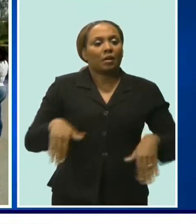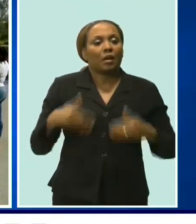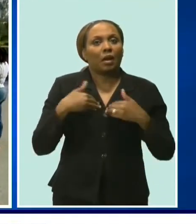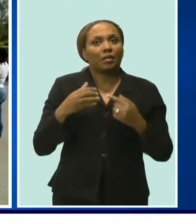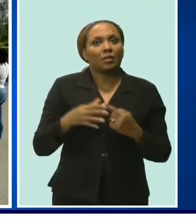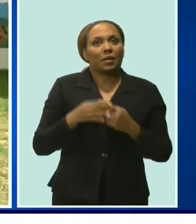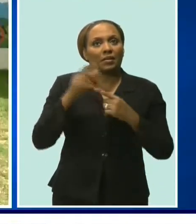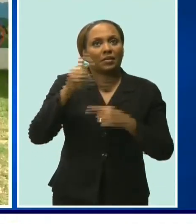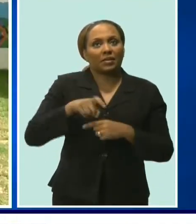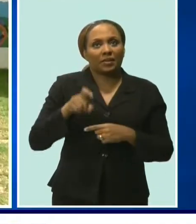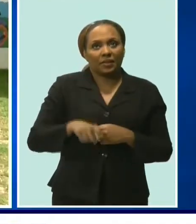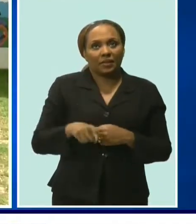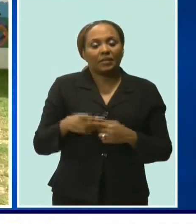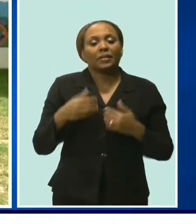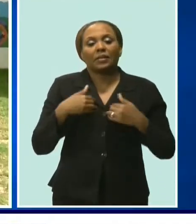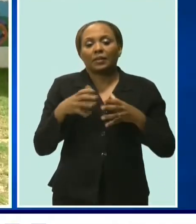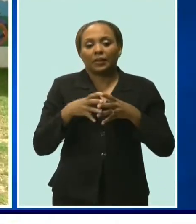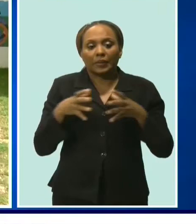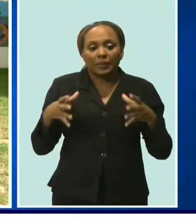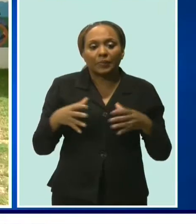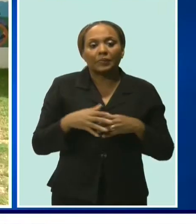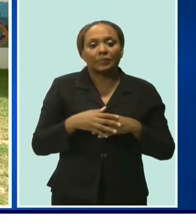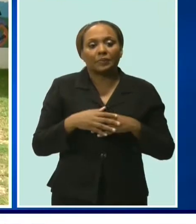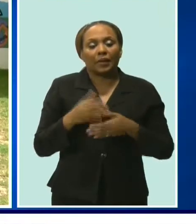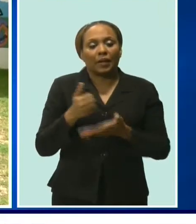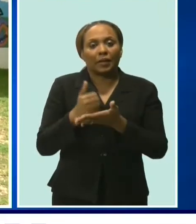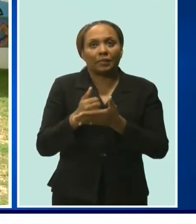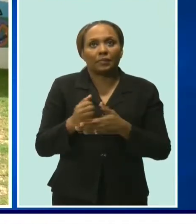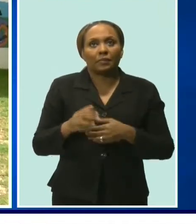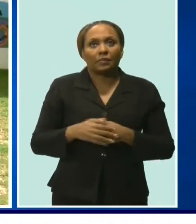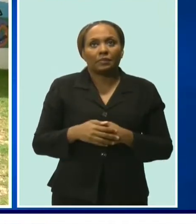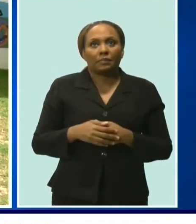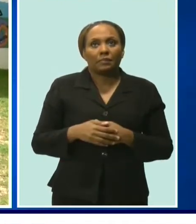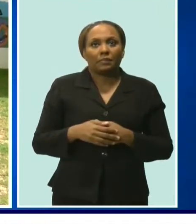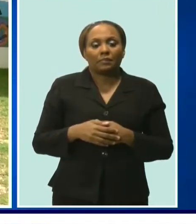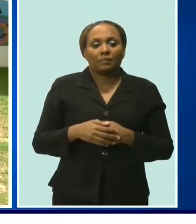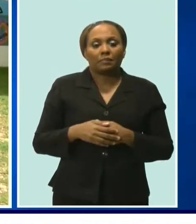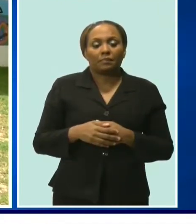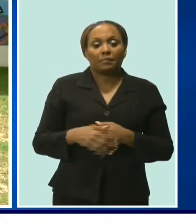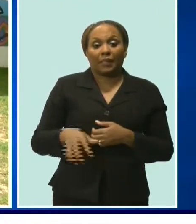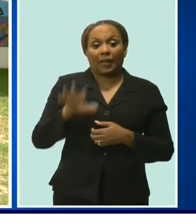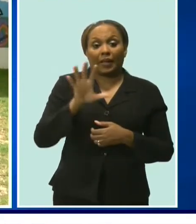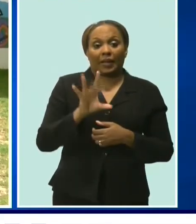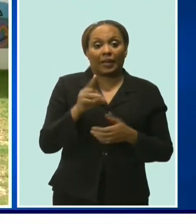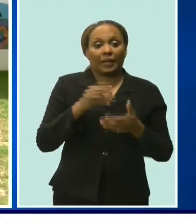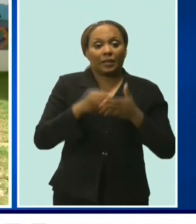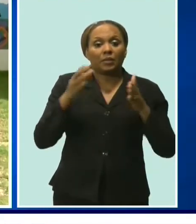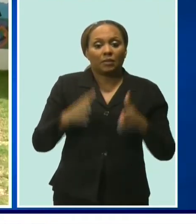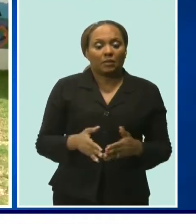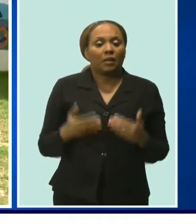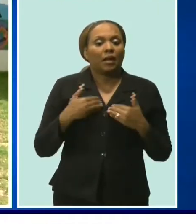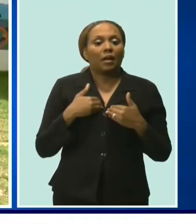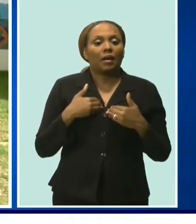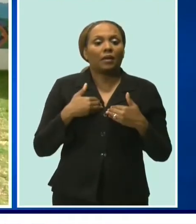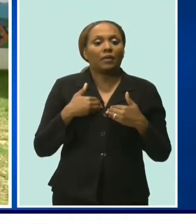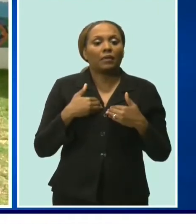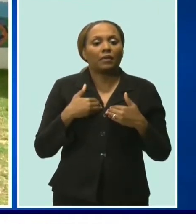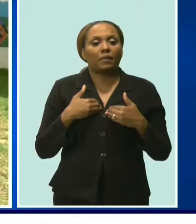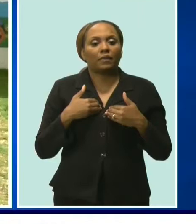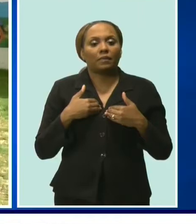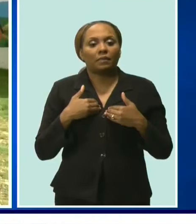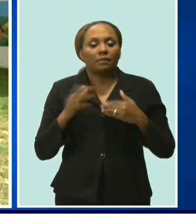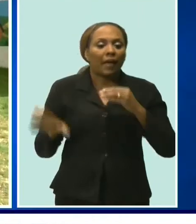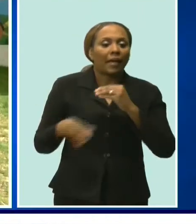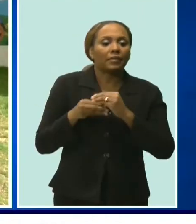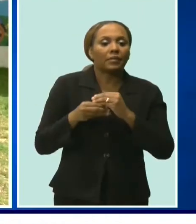left out. We have some 7-8 students here who are now taking the extra time. They're being covered by